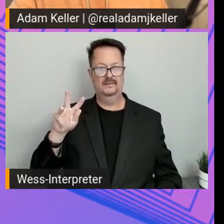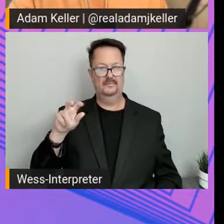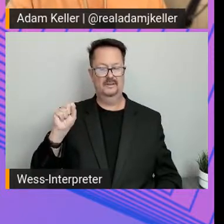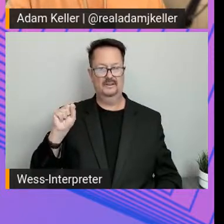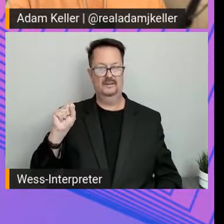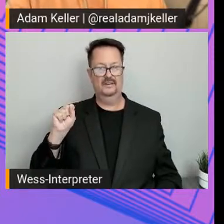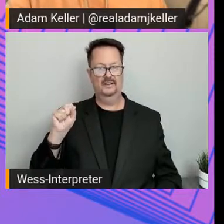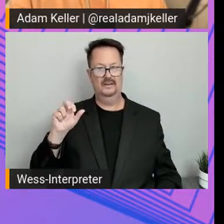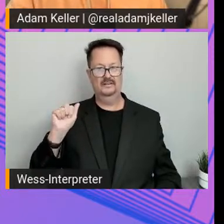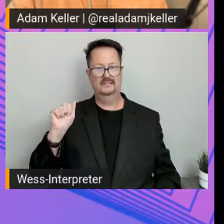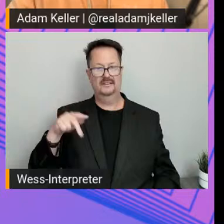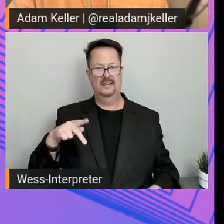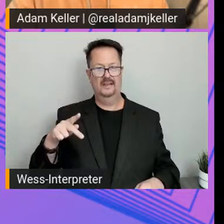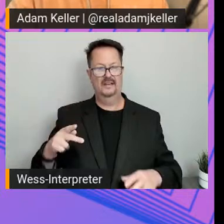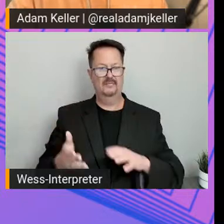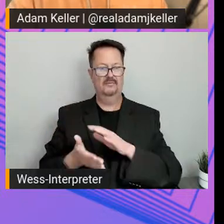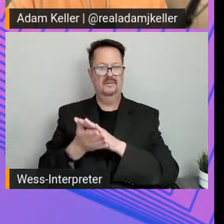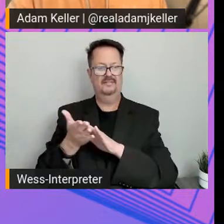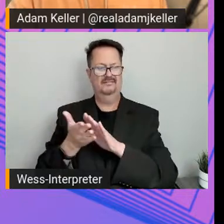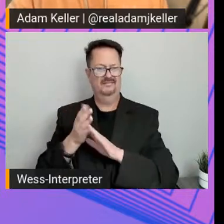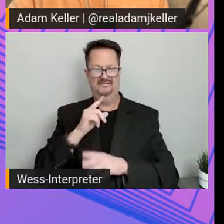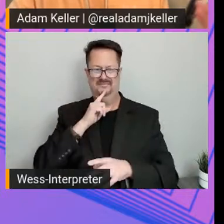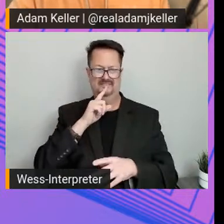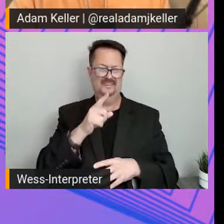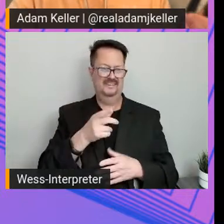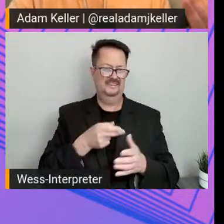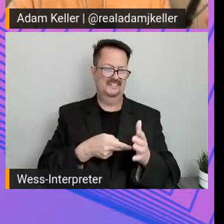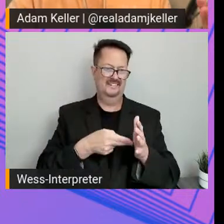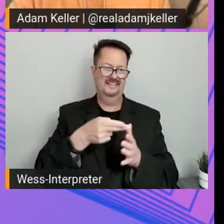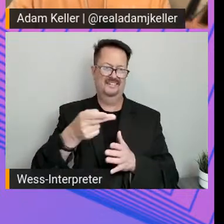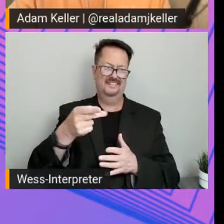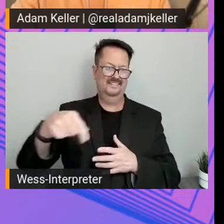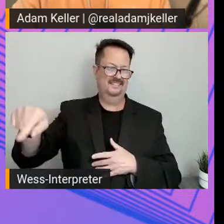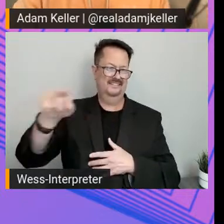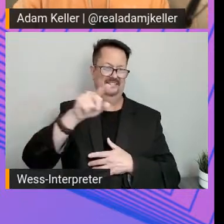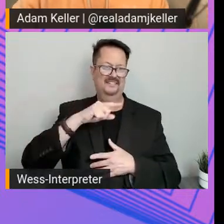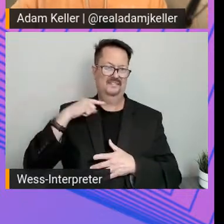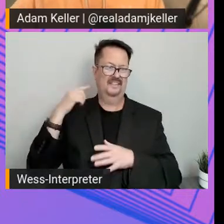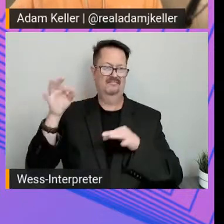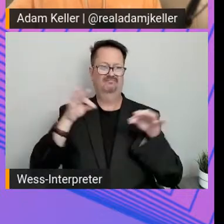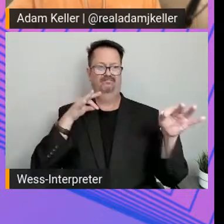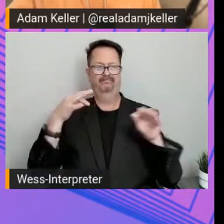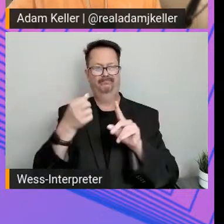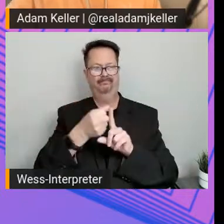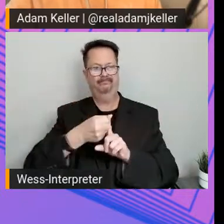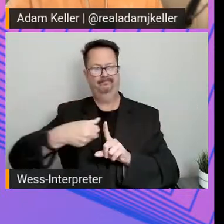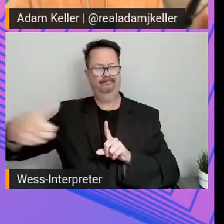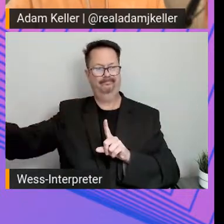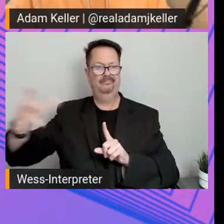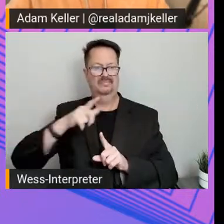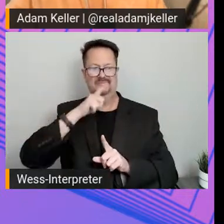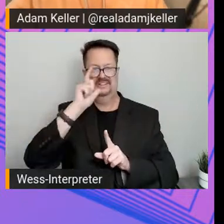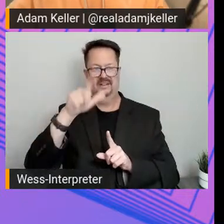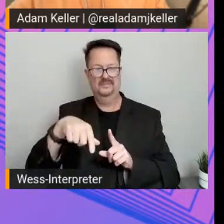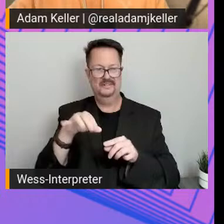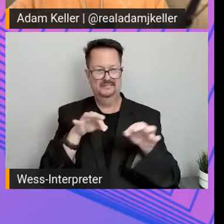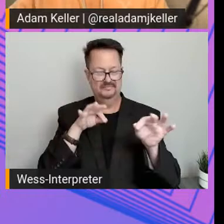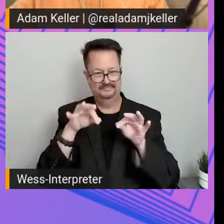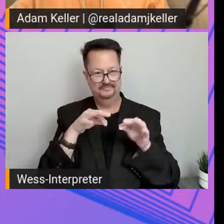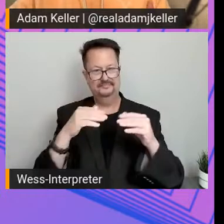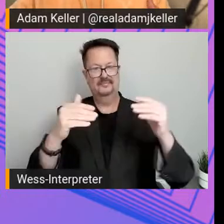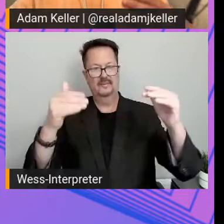whole lot with that because everyone else before me did such a great job explaining all of that. And then we're going to dive into the